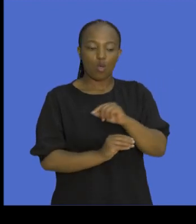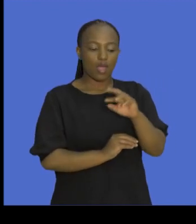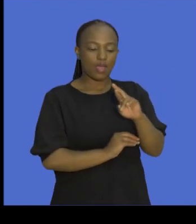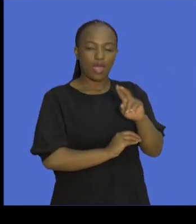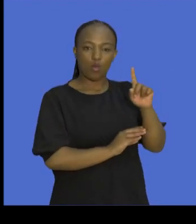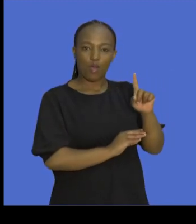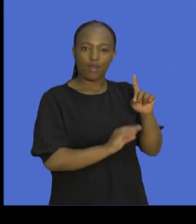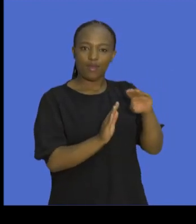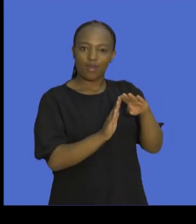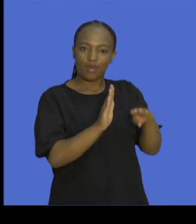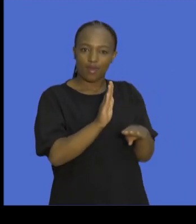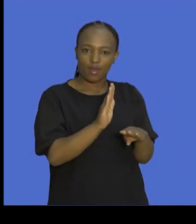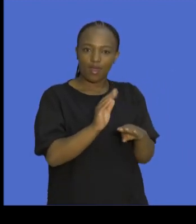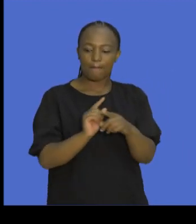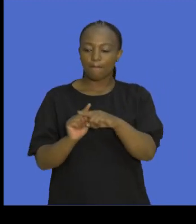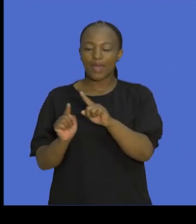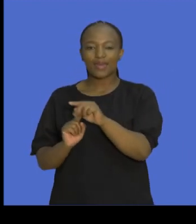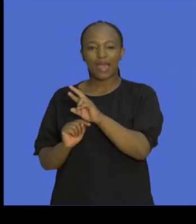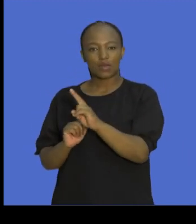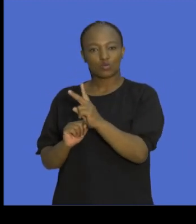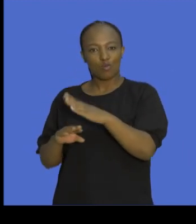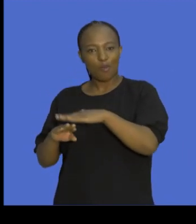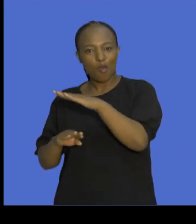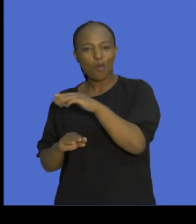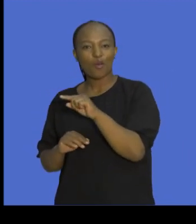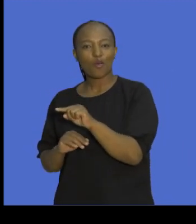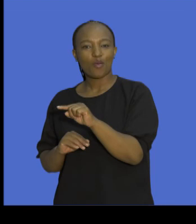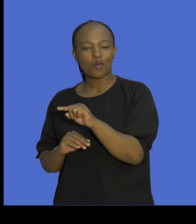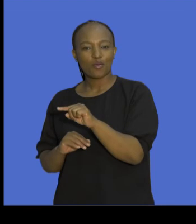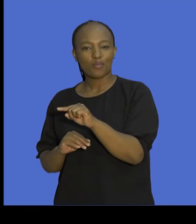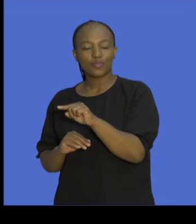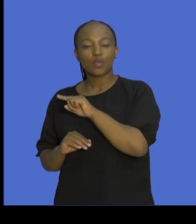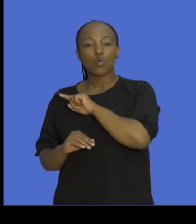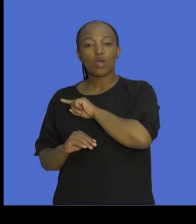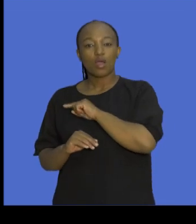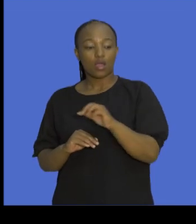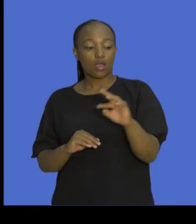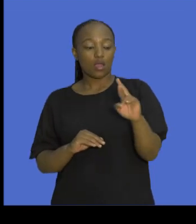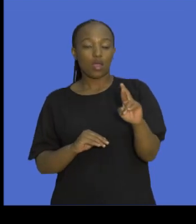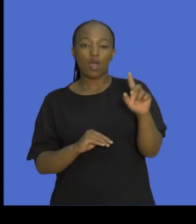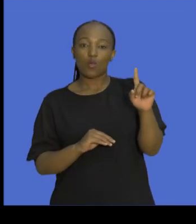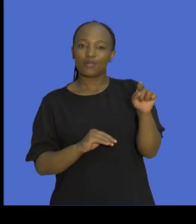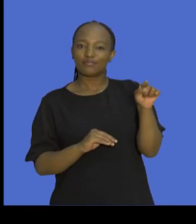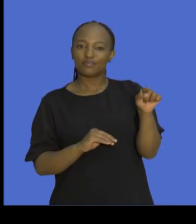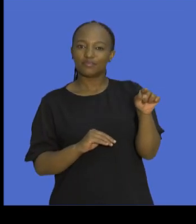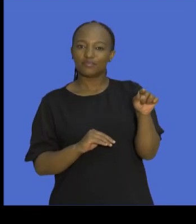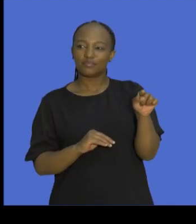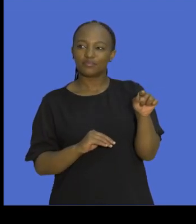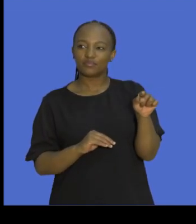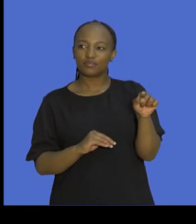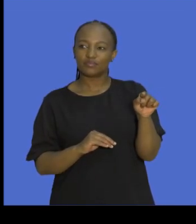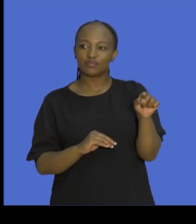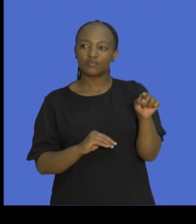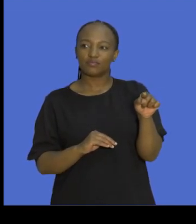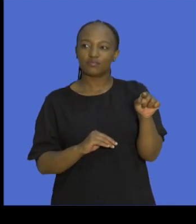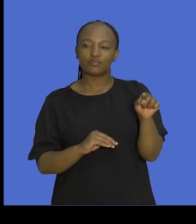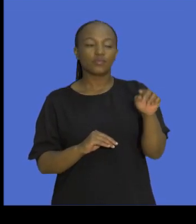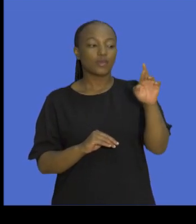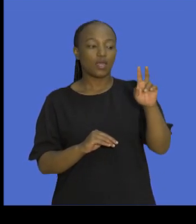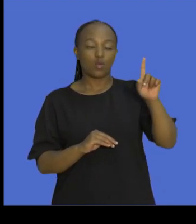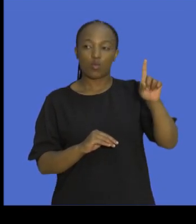R1 is less than R2, okay? Because R1 is less